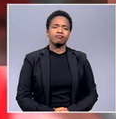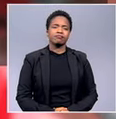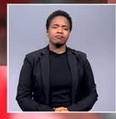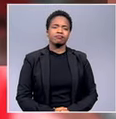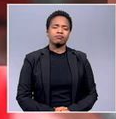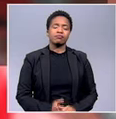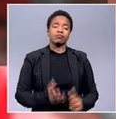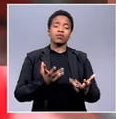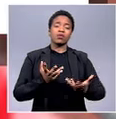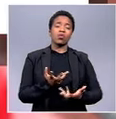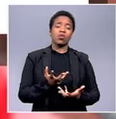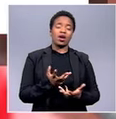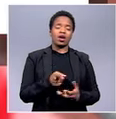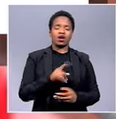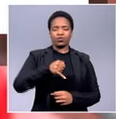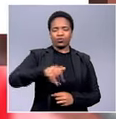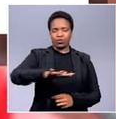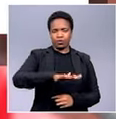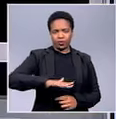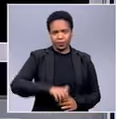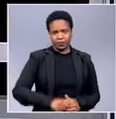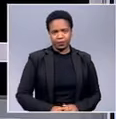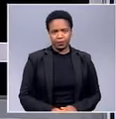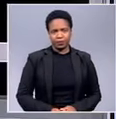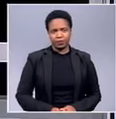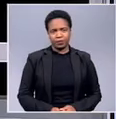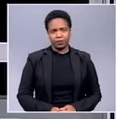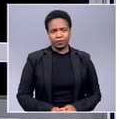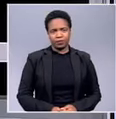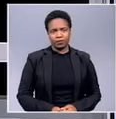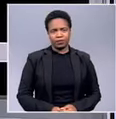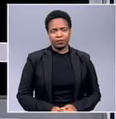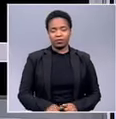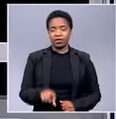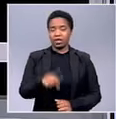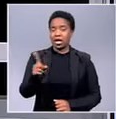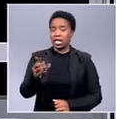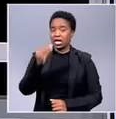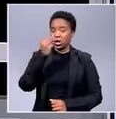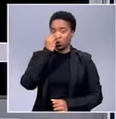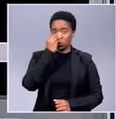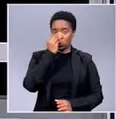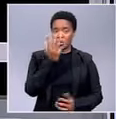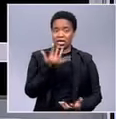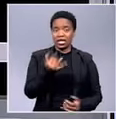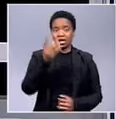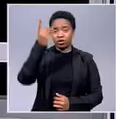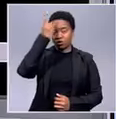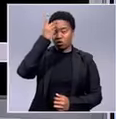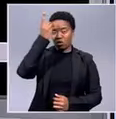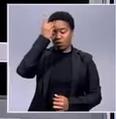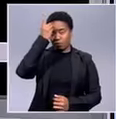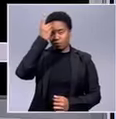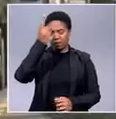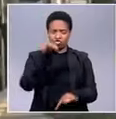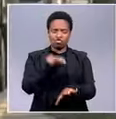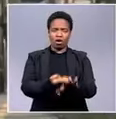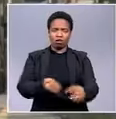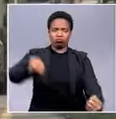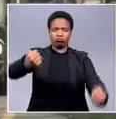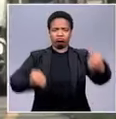Tsego Hajomoagi, Johannesburg. In other news making local headlines, in Durban, truck drivers say they